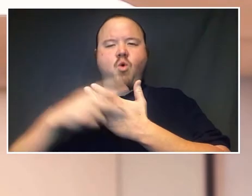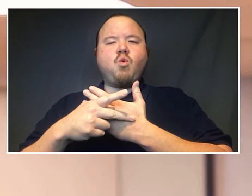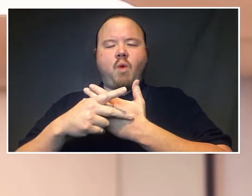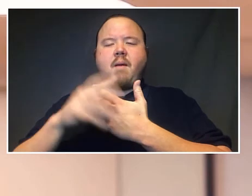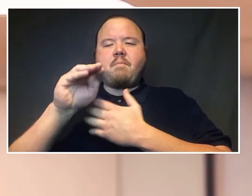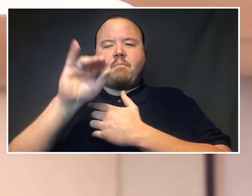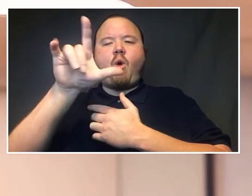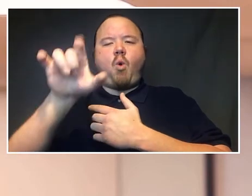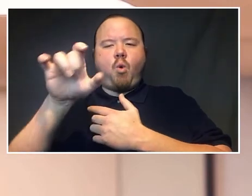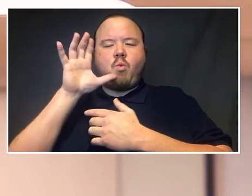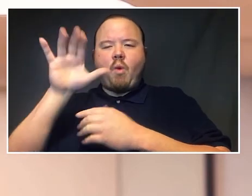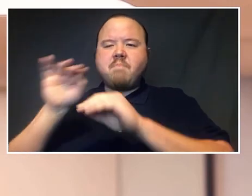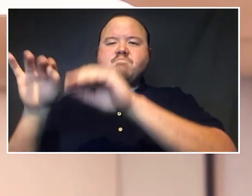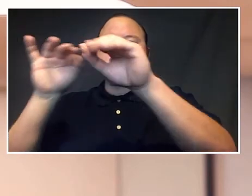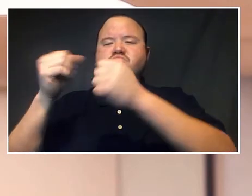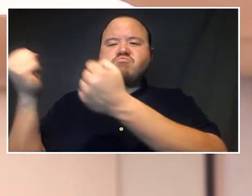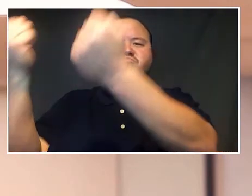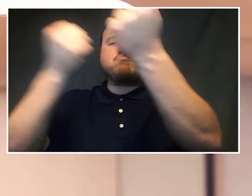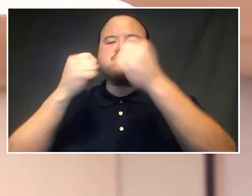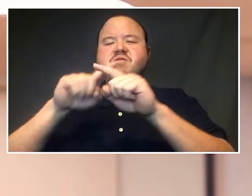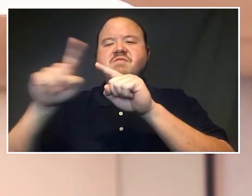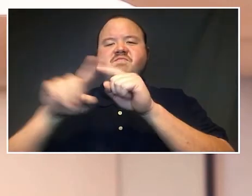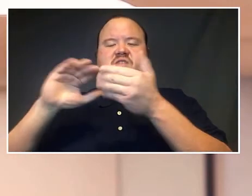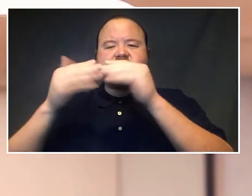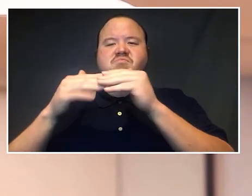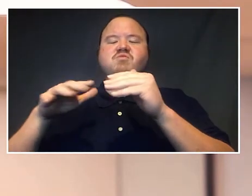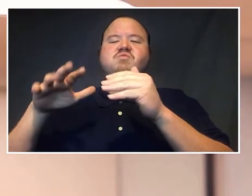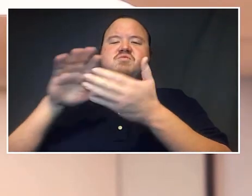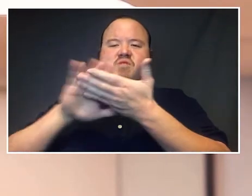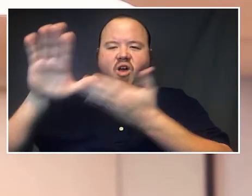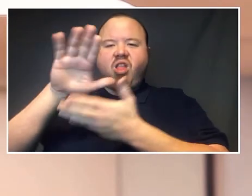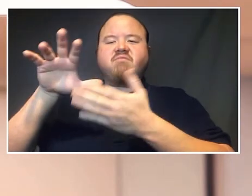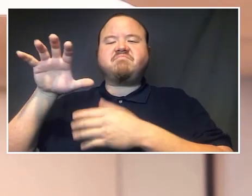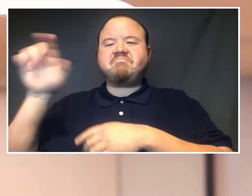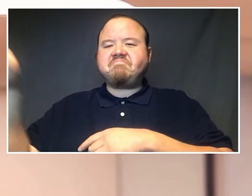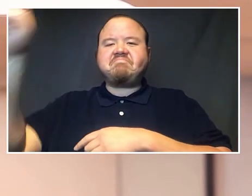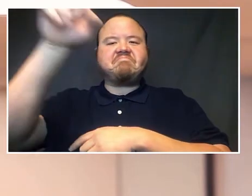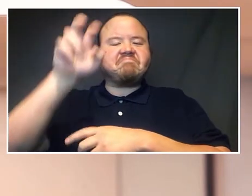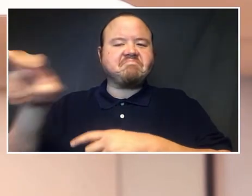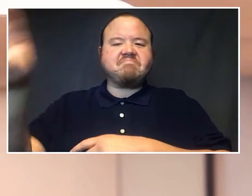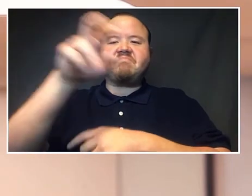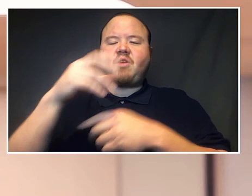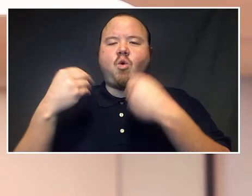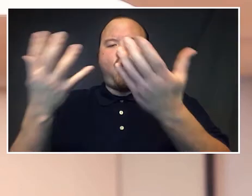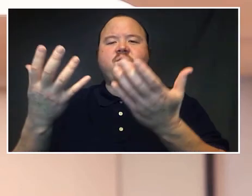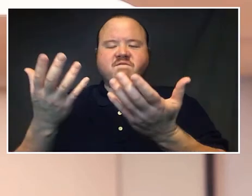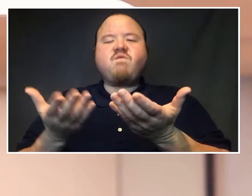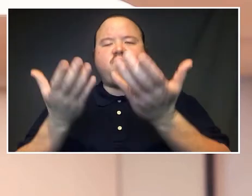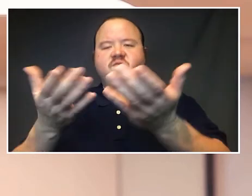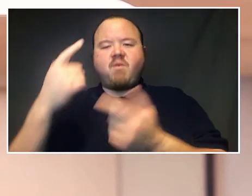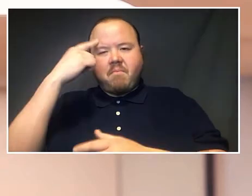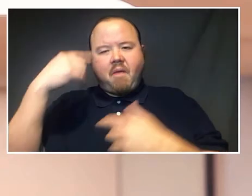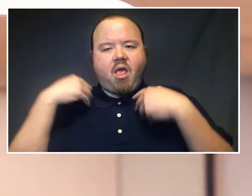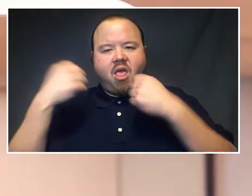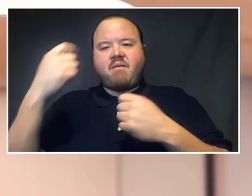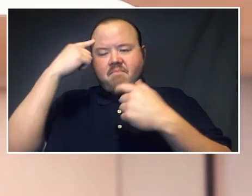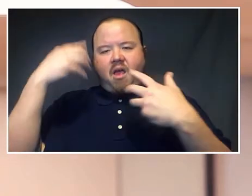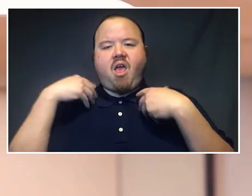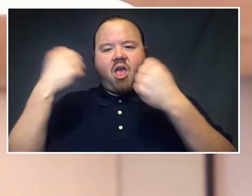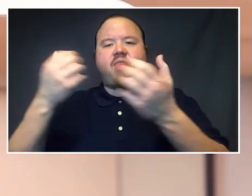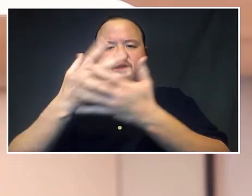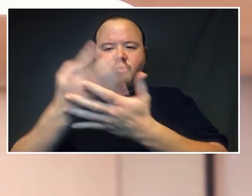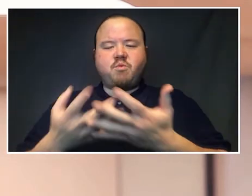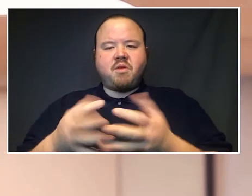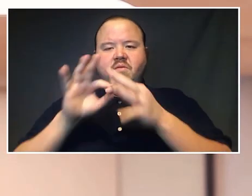will visit county neighborhoods, community colleges, community centers, and other similar locations to offer mental health and healthcare screenings that will result in linkage